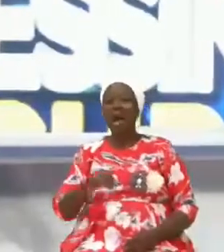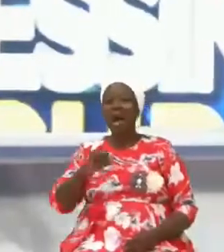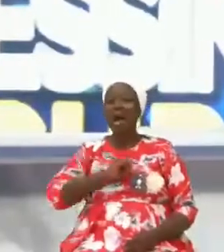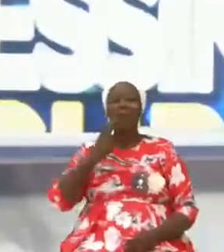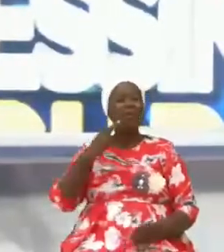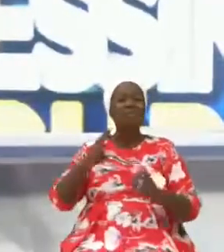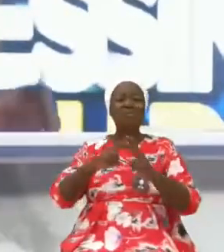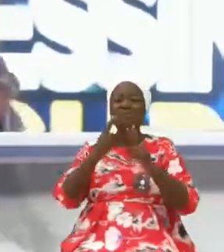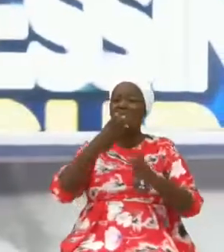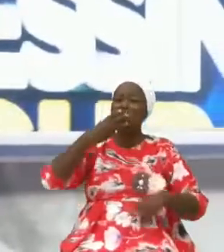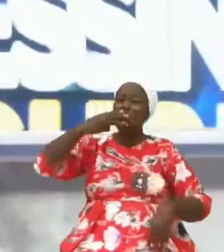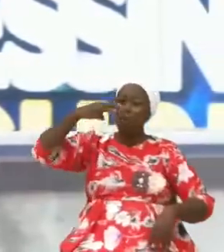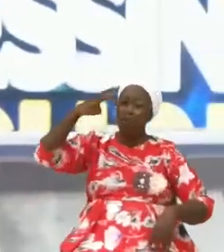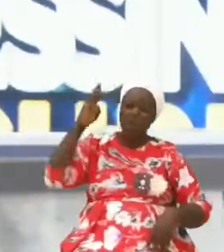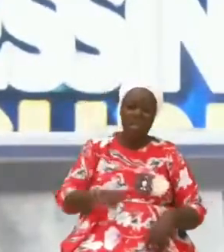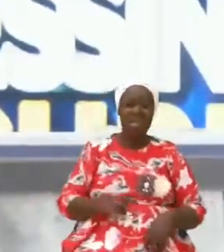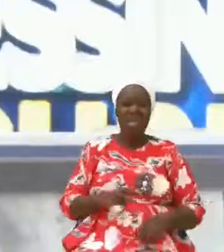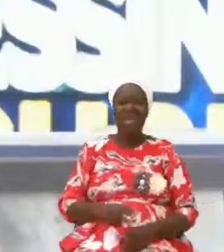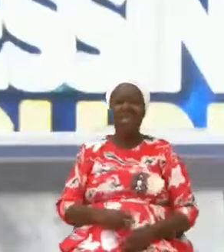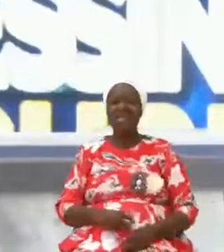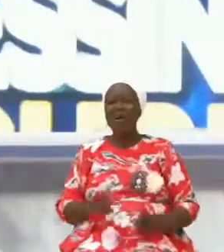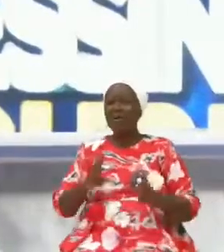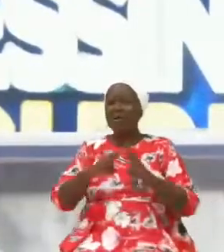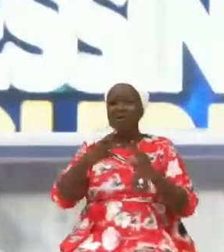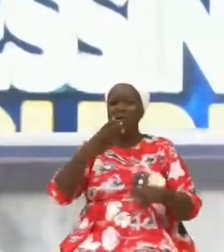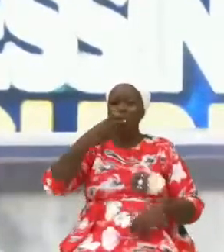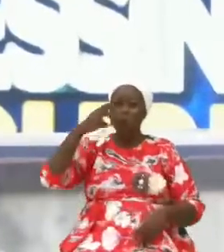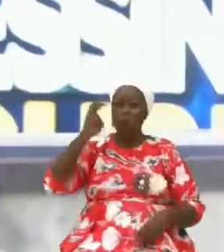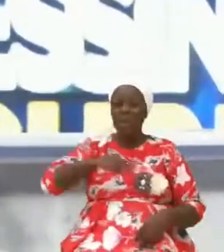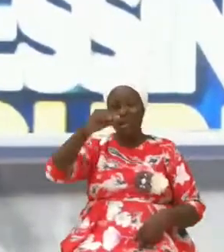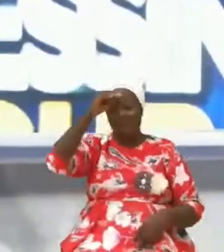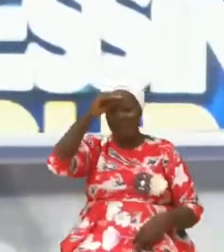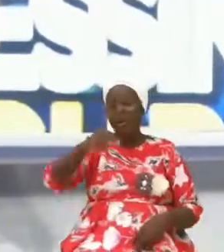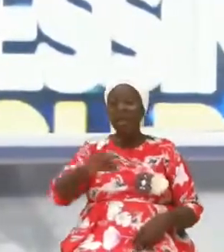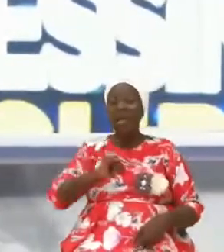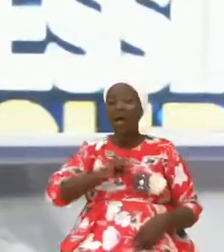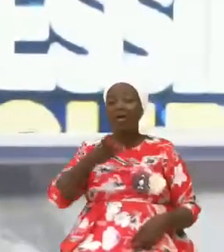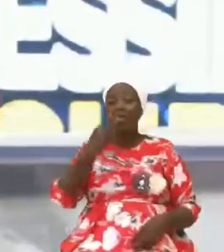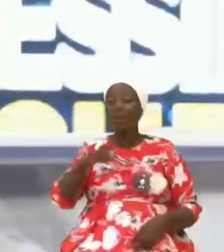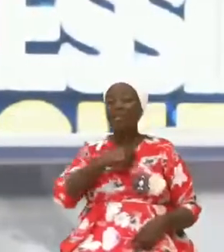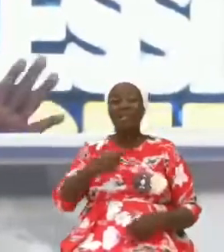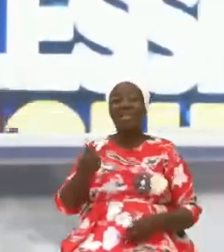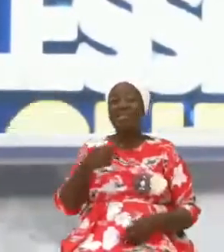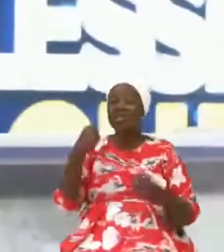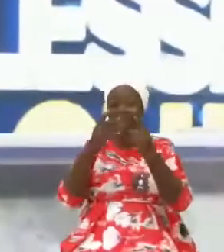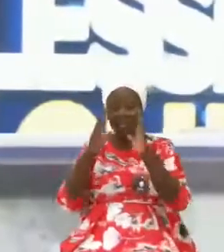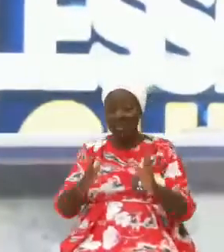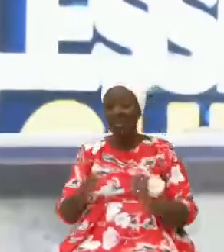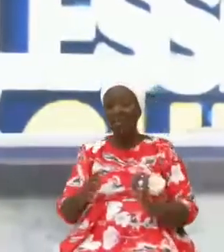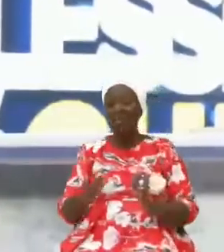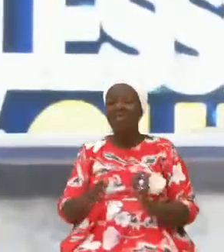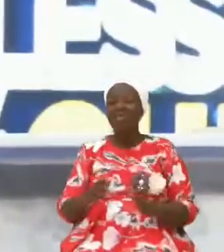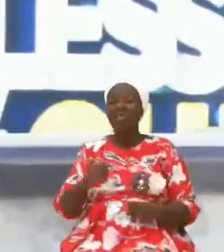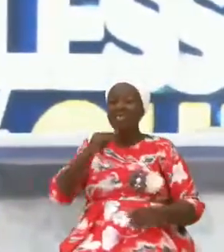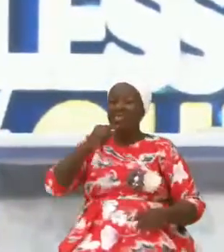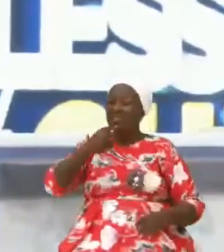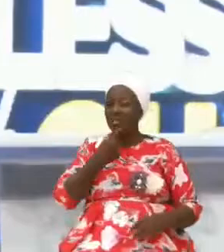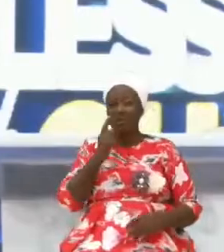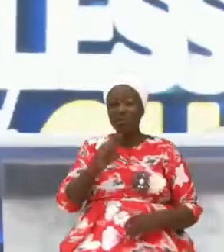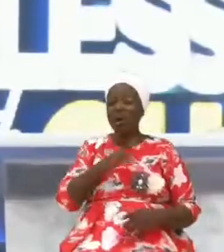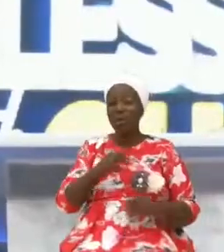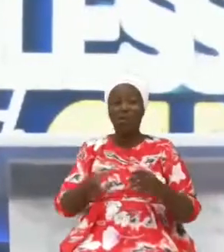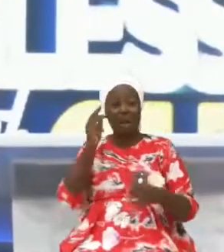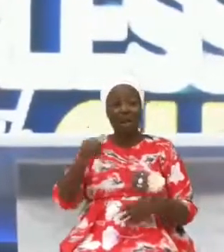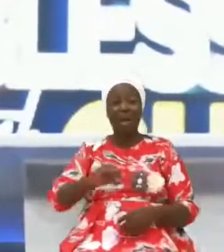could be. I was injurious as any violent man could ever be.